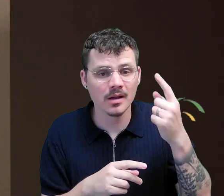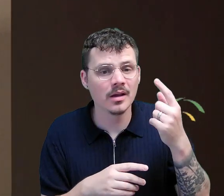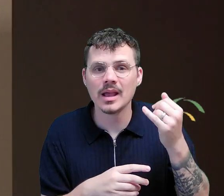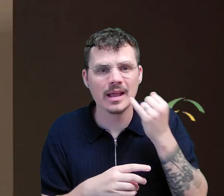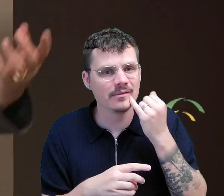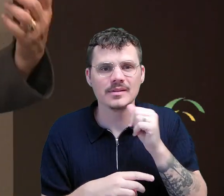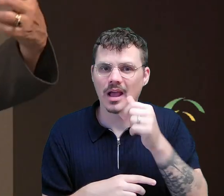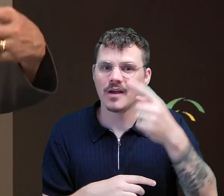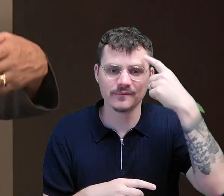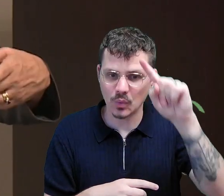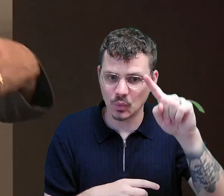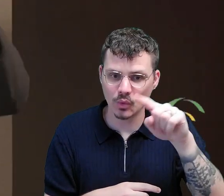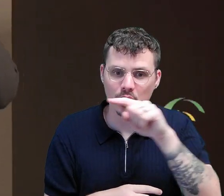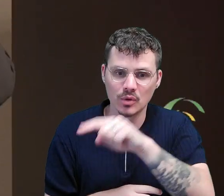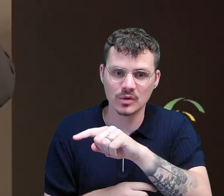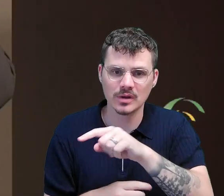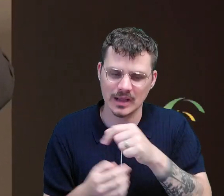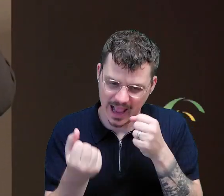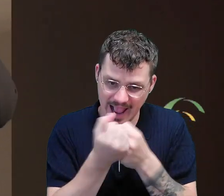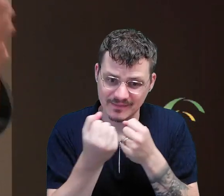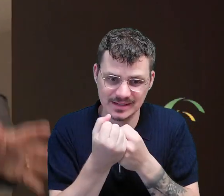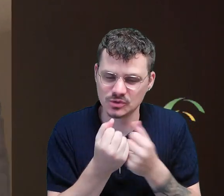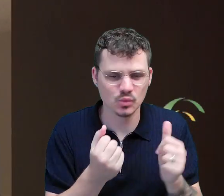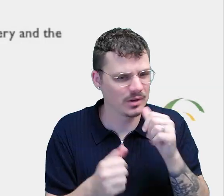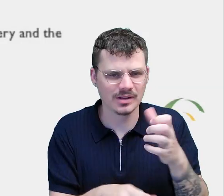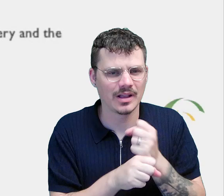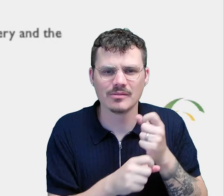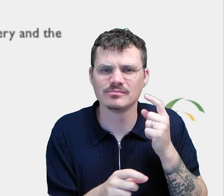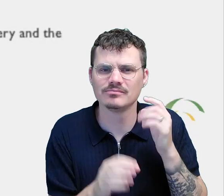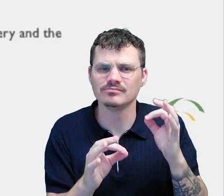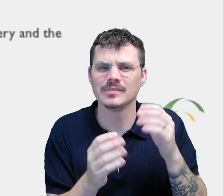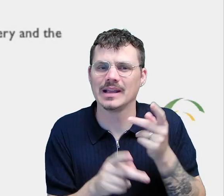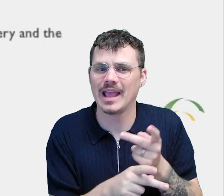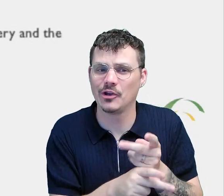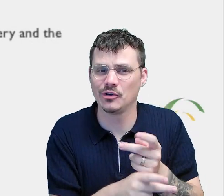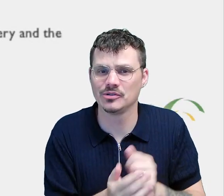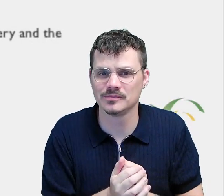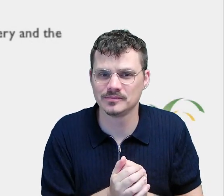if it hadn't been for advocacy.